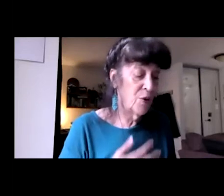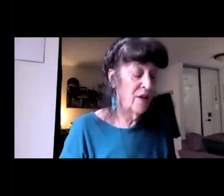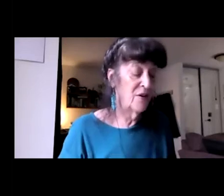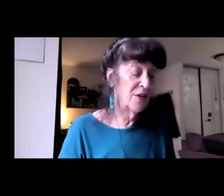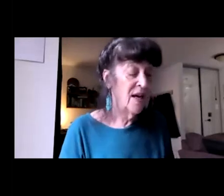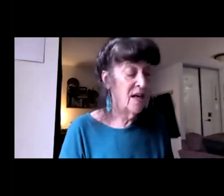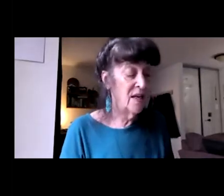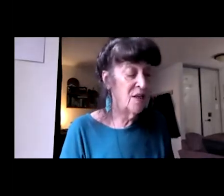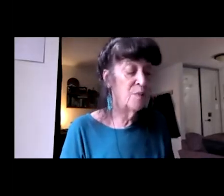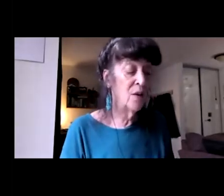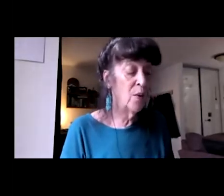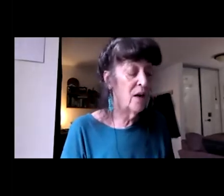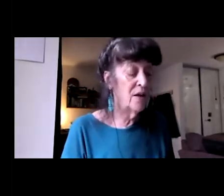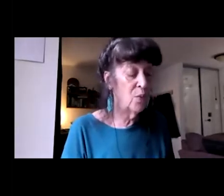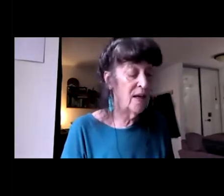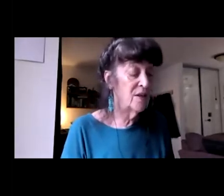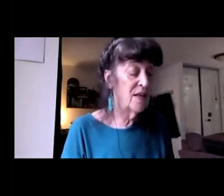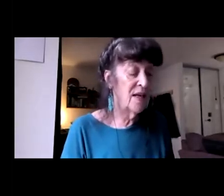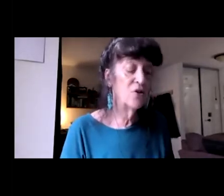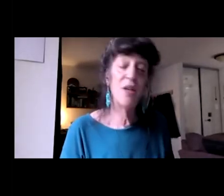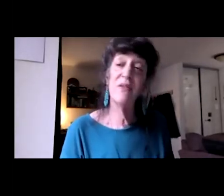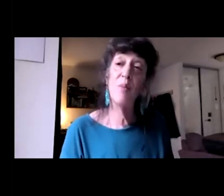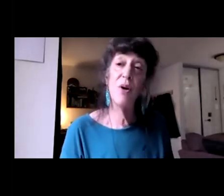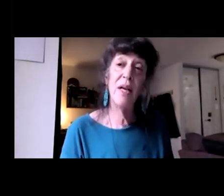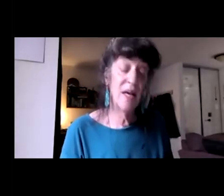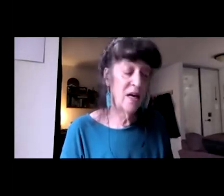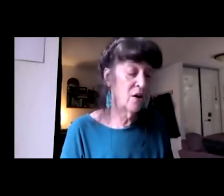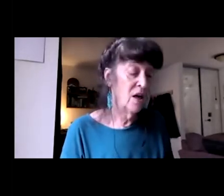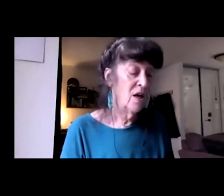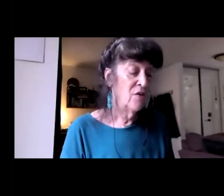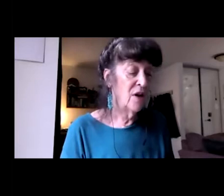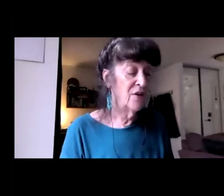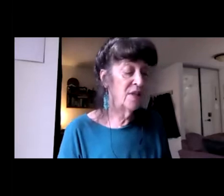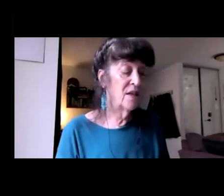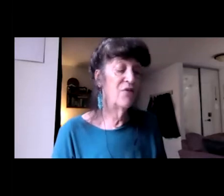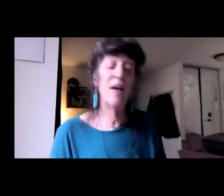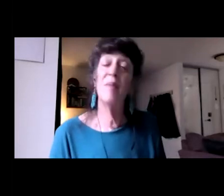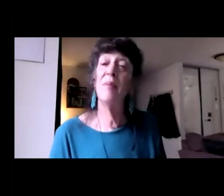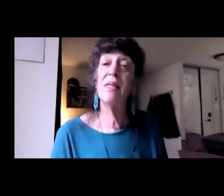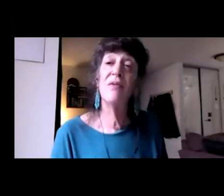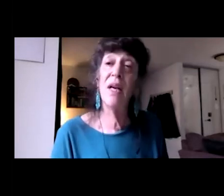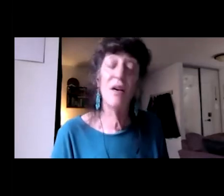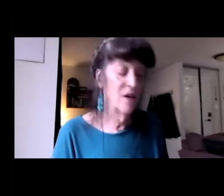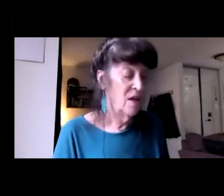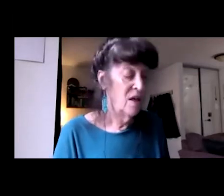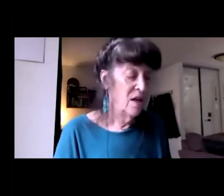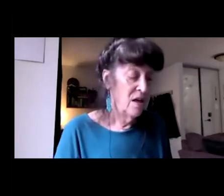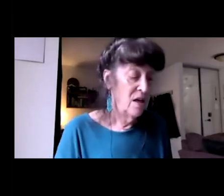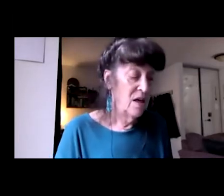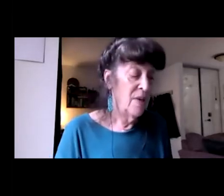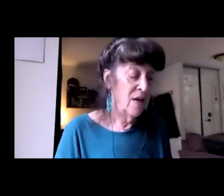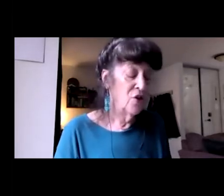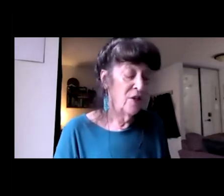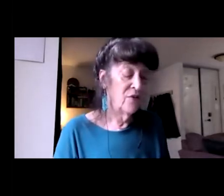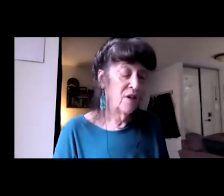To support others. And I need to be aware and awake to the energy of support and care for others that can fragment my self-care